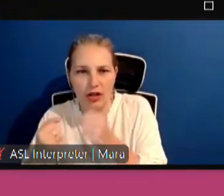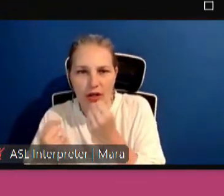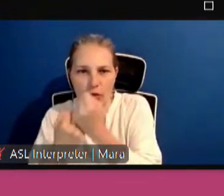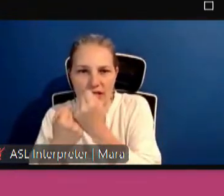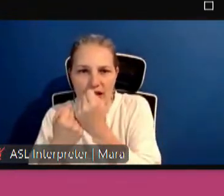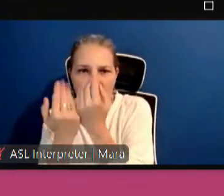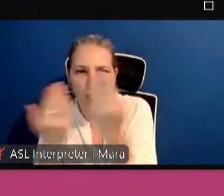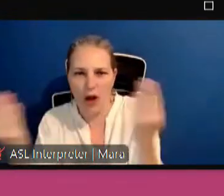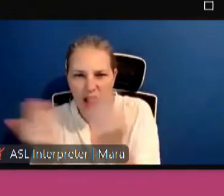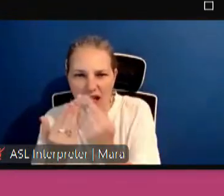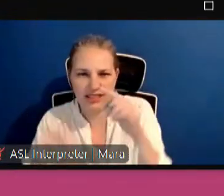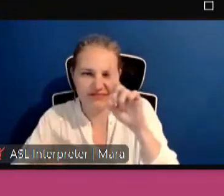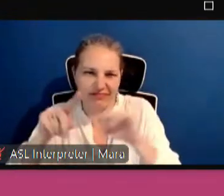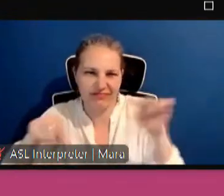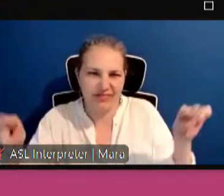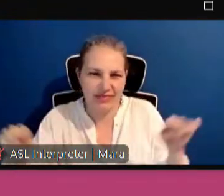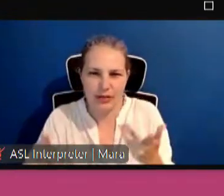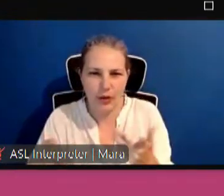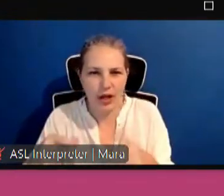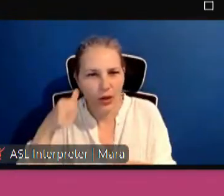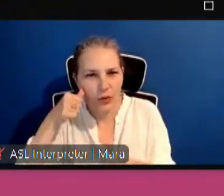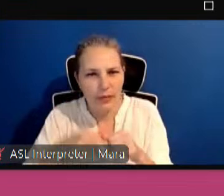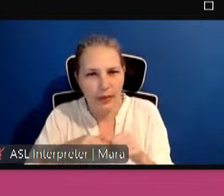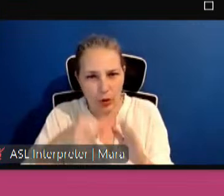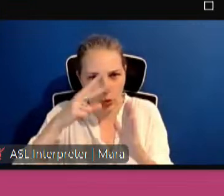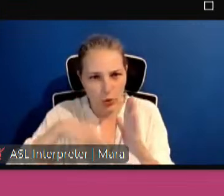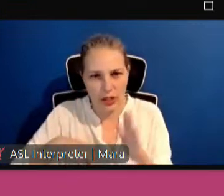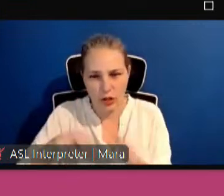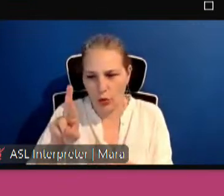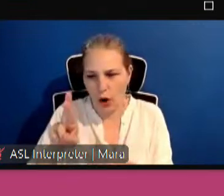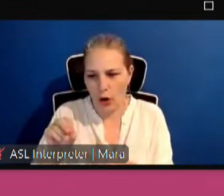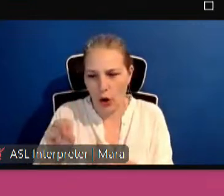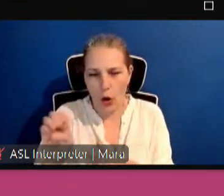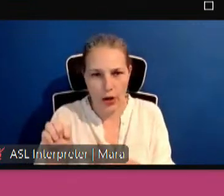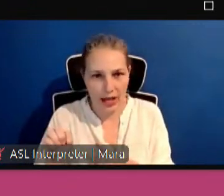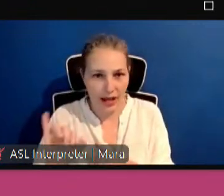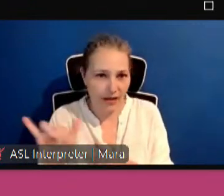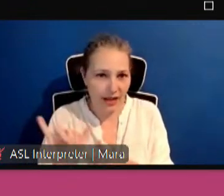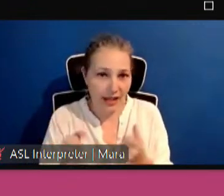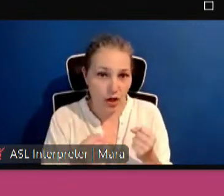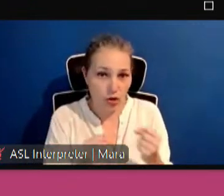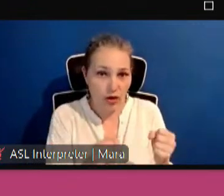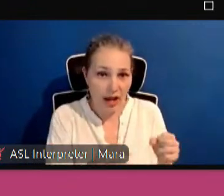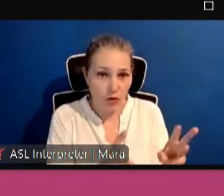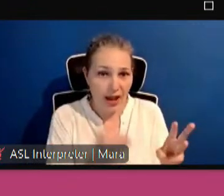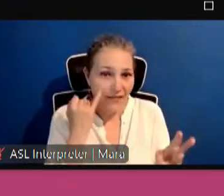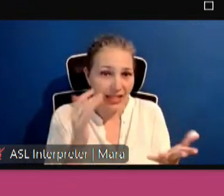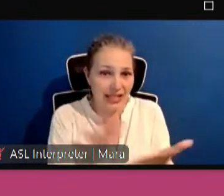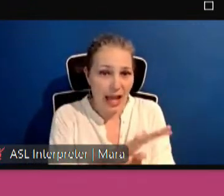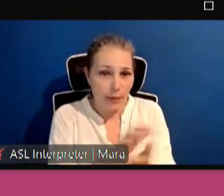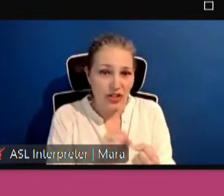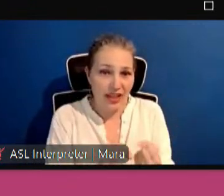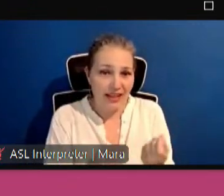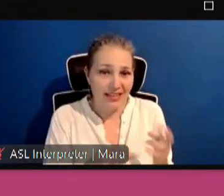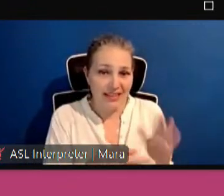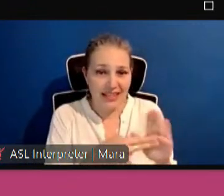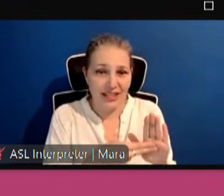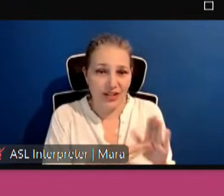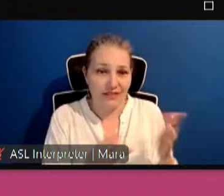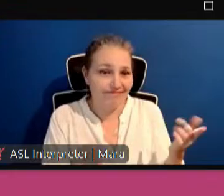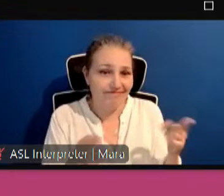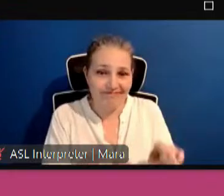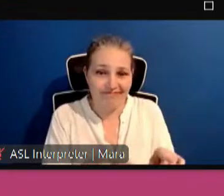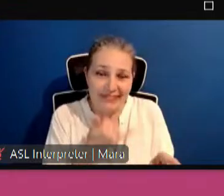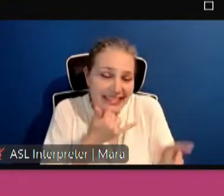of these things, so for example, a driveway that gets damaged, that's considered incidental damage.